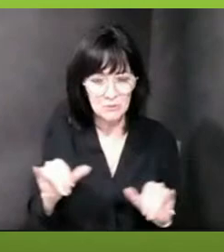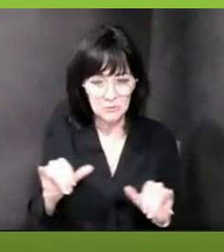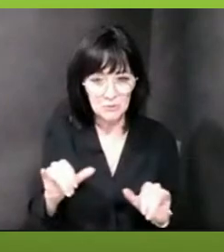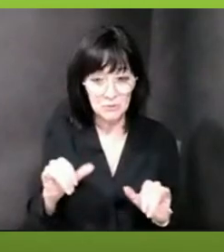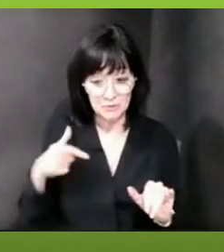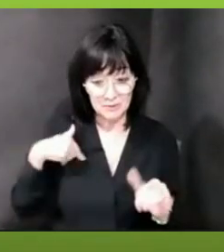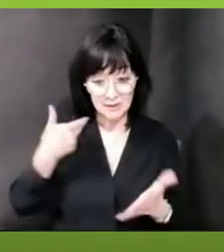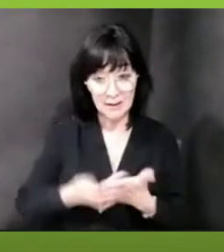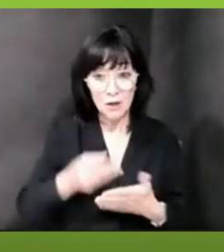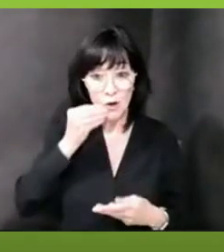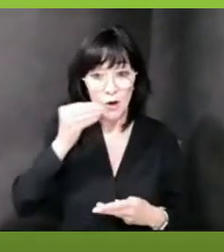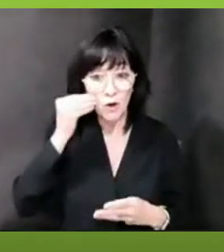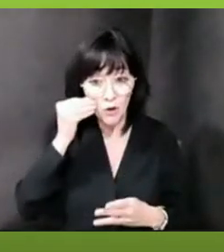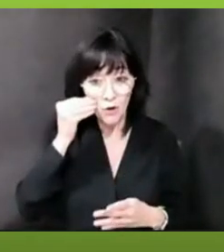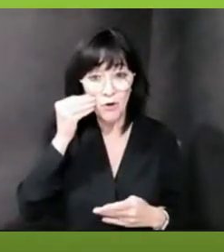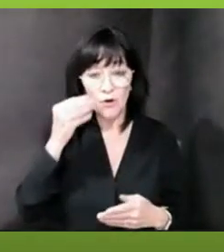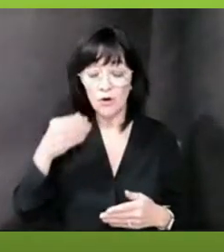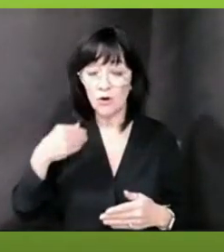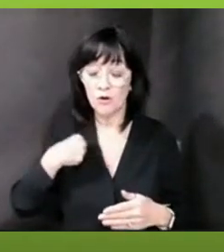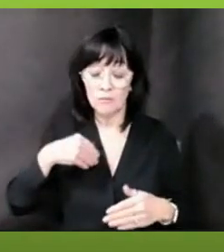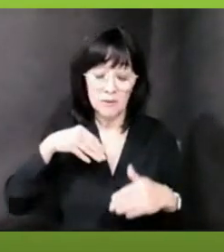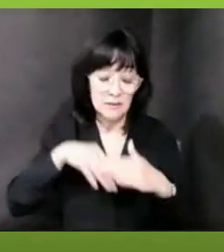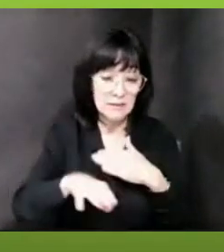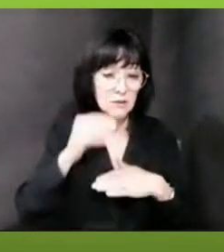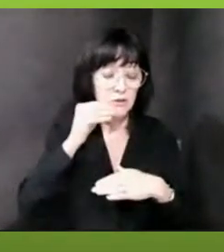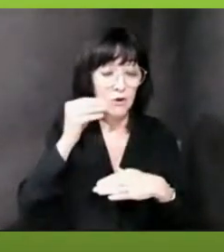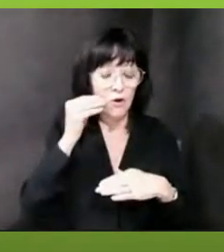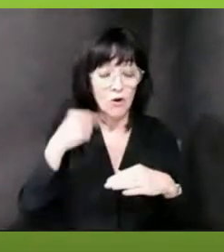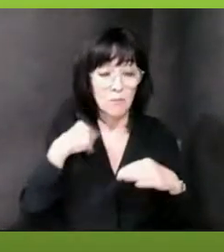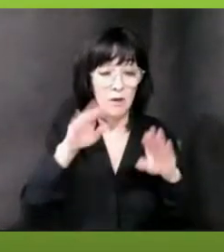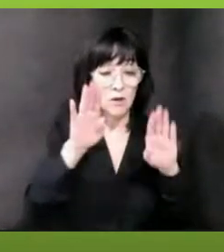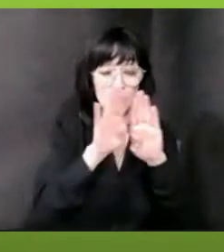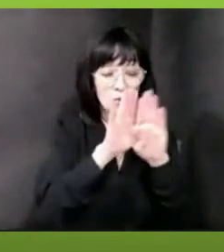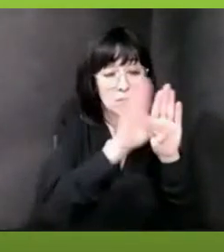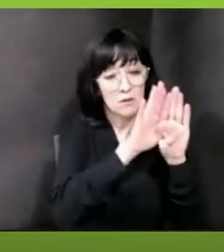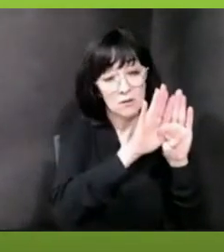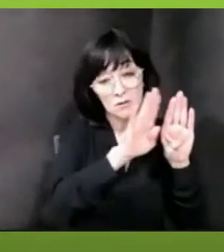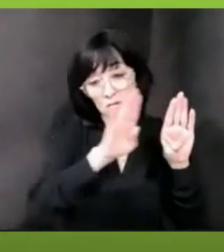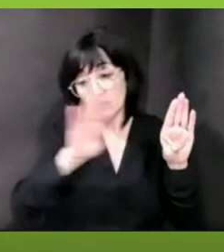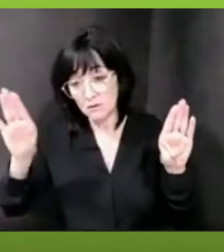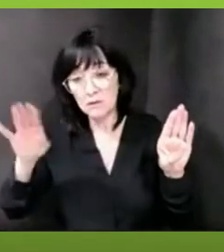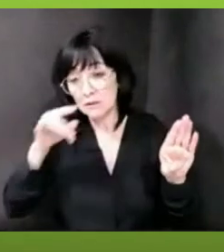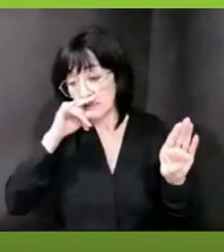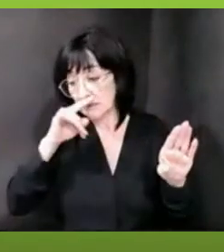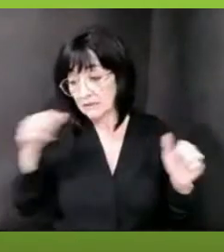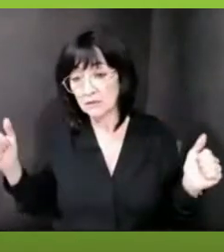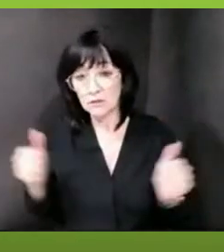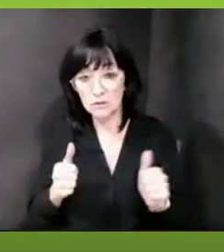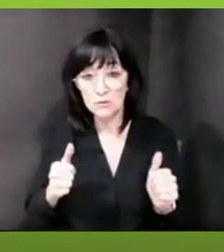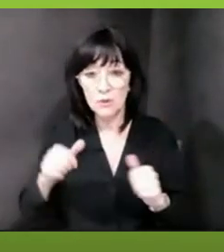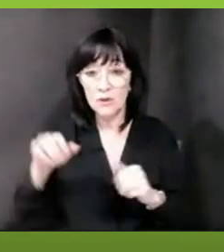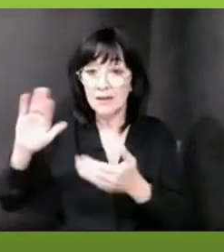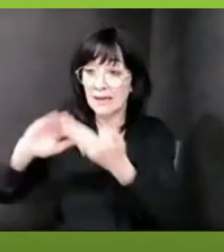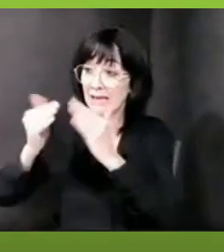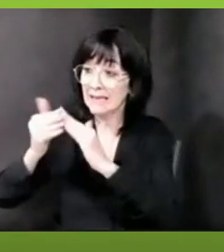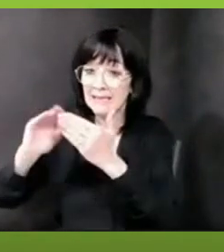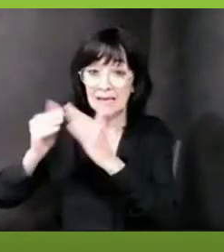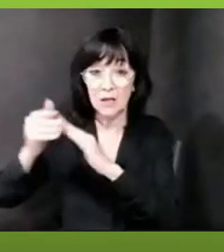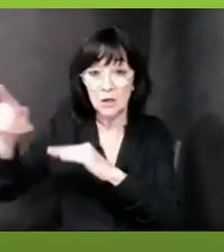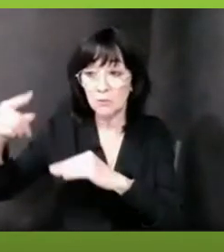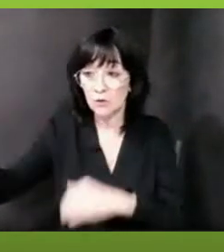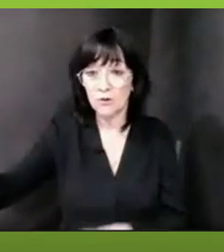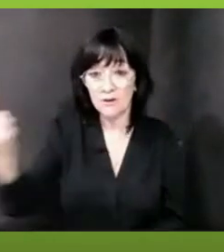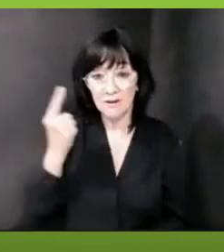we're walking in, I'm opening my sliding door, going to our deck, and my kids came with us. Our neighbors started to approach us, and I'm like, whoa, stay